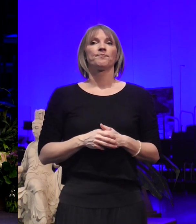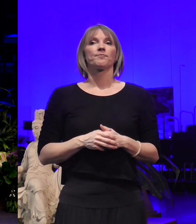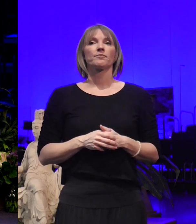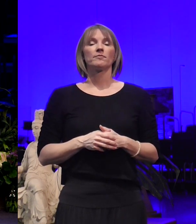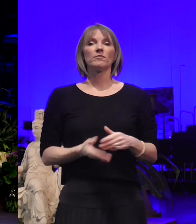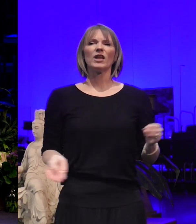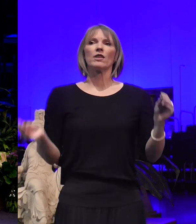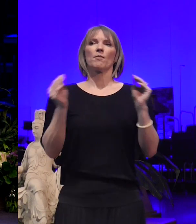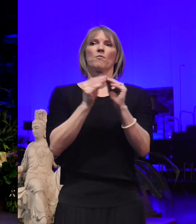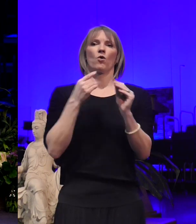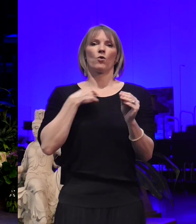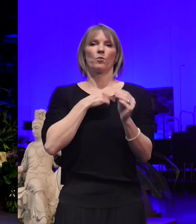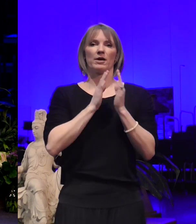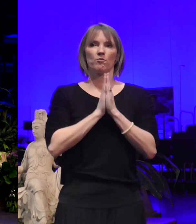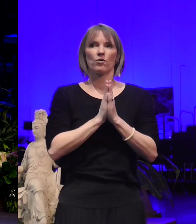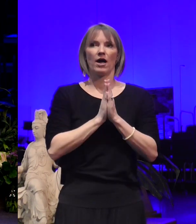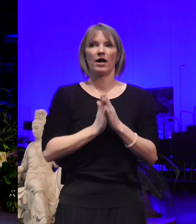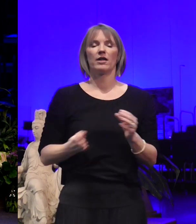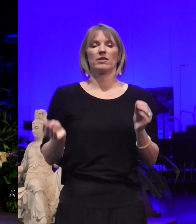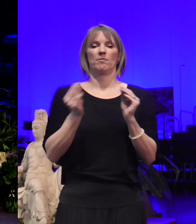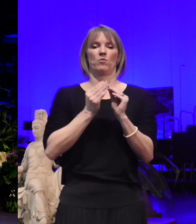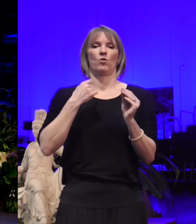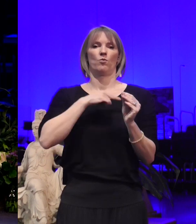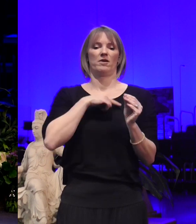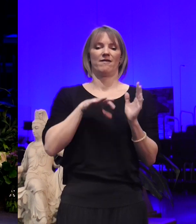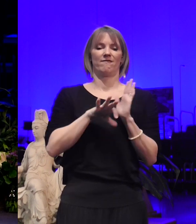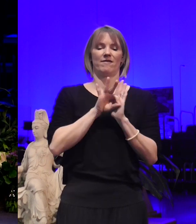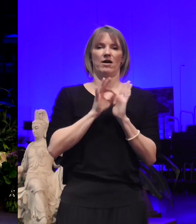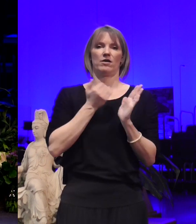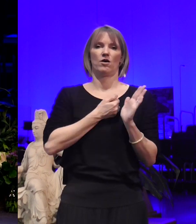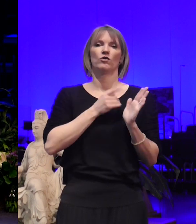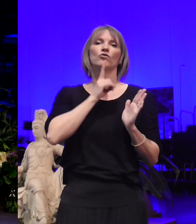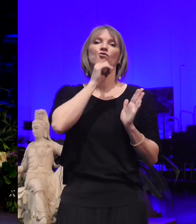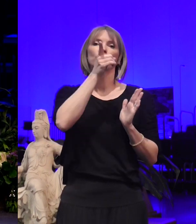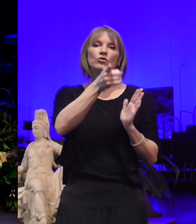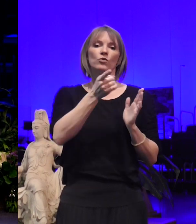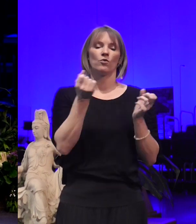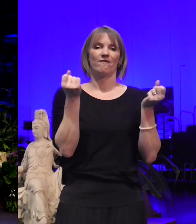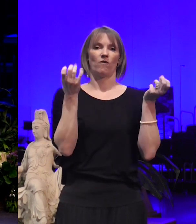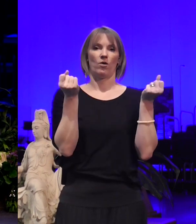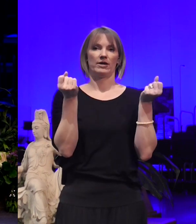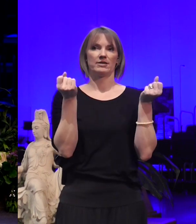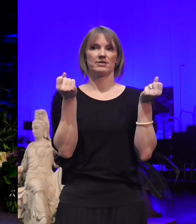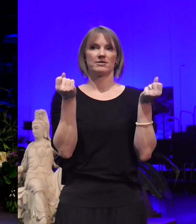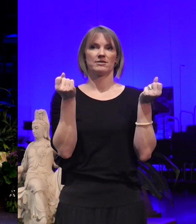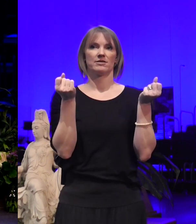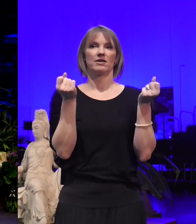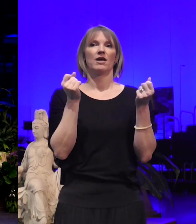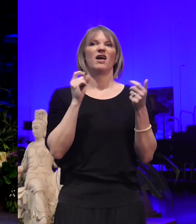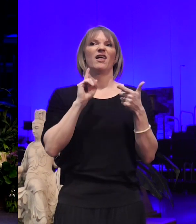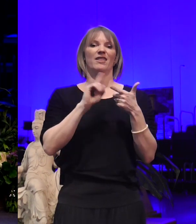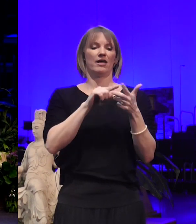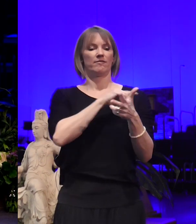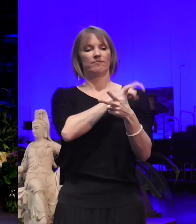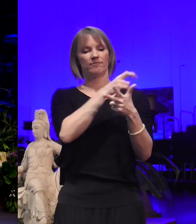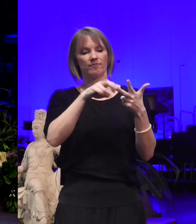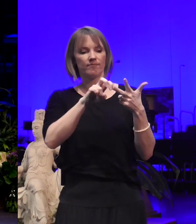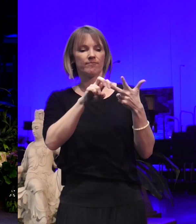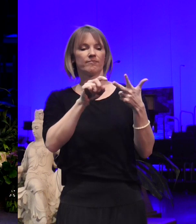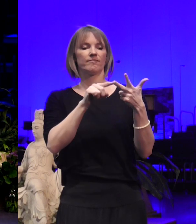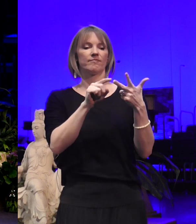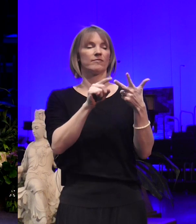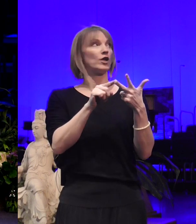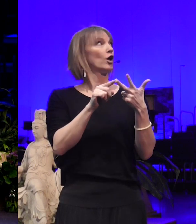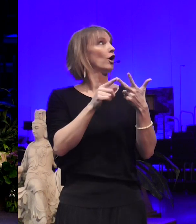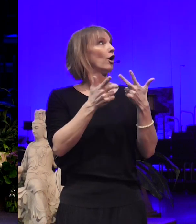The more we pray, the more we find our true voice. And it moves us into this final rite where we move from